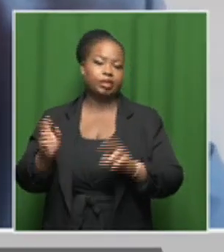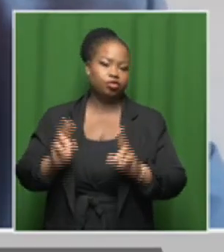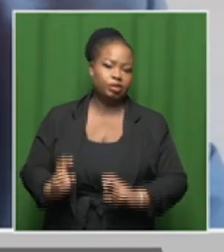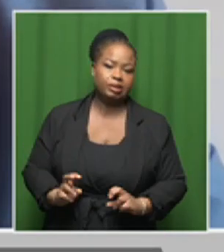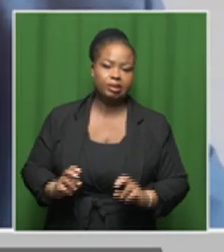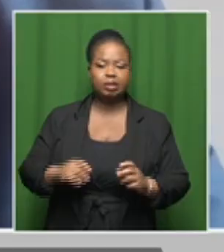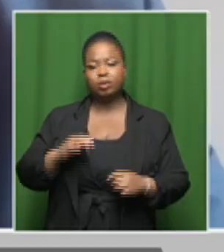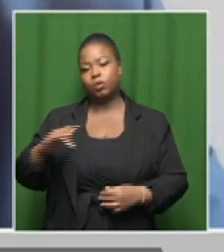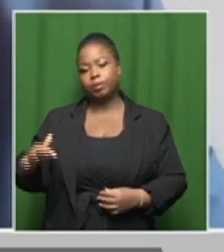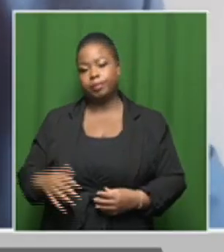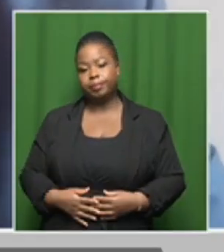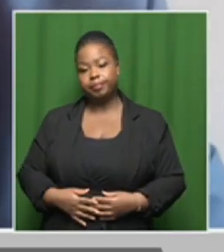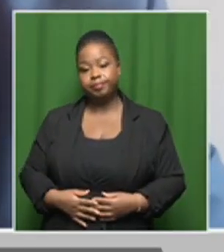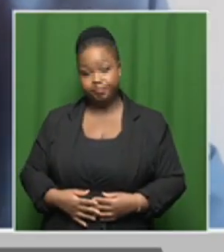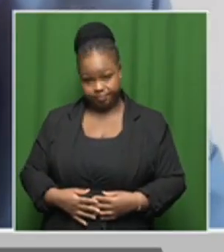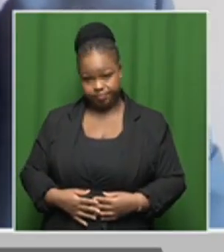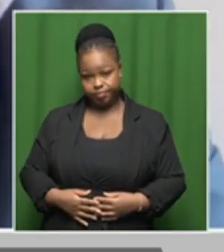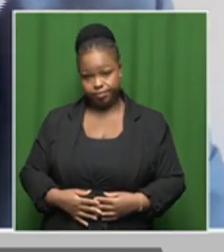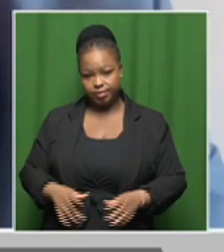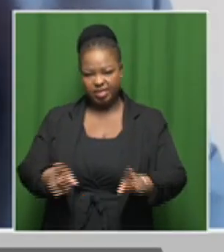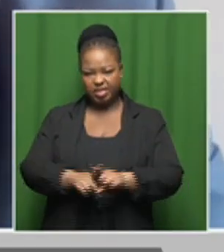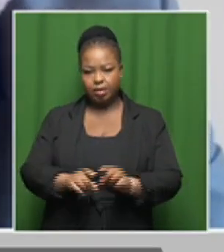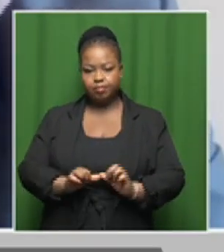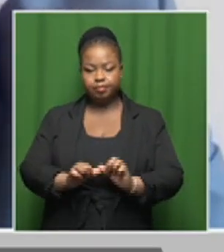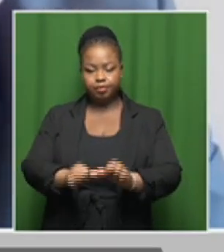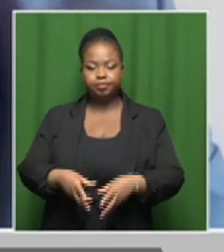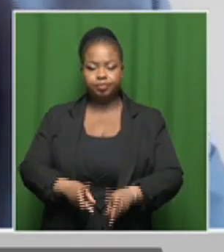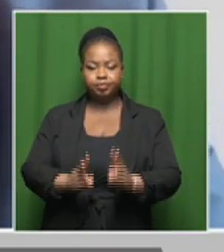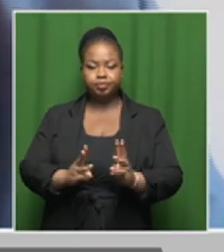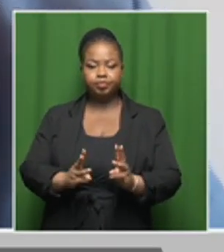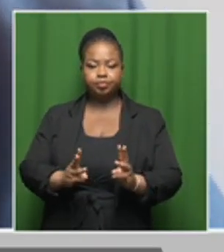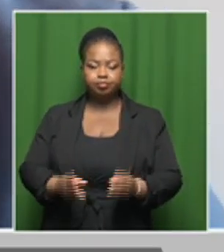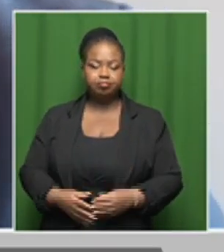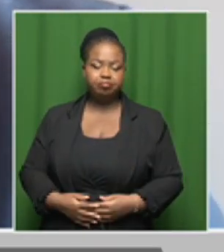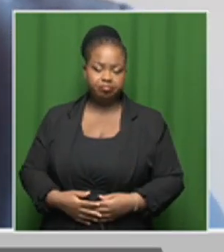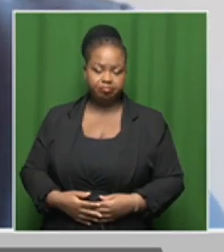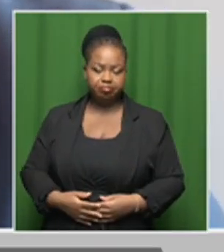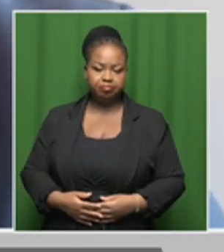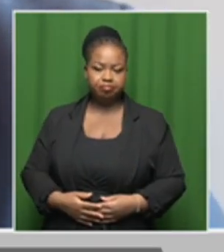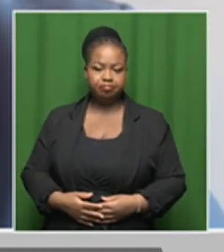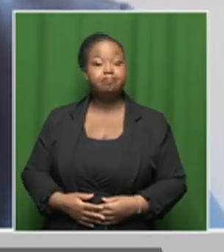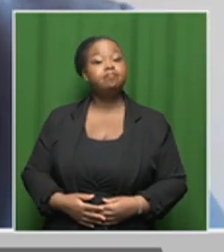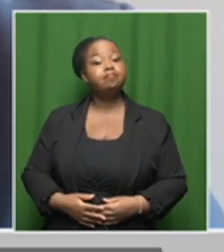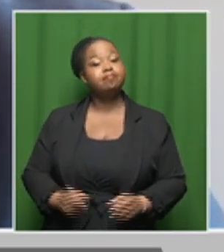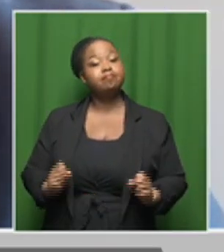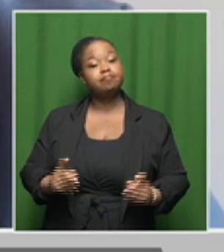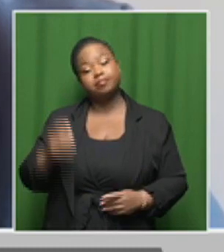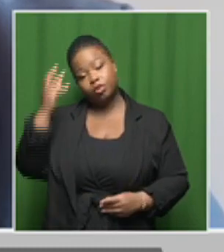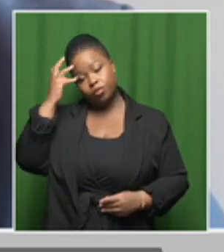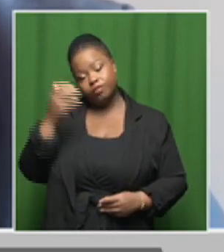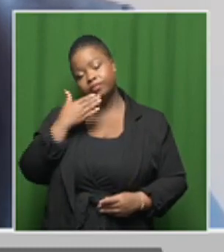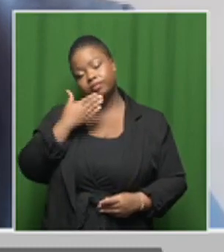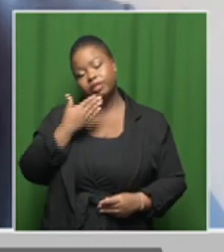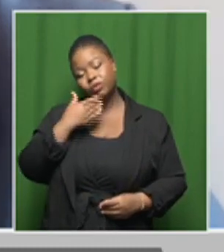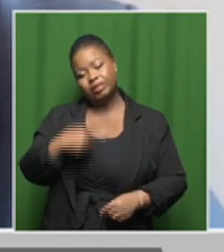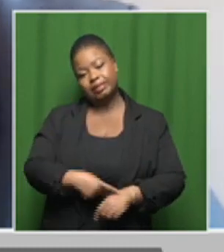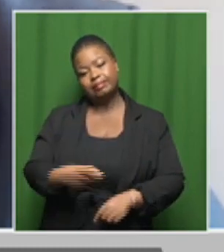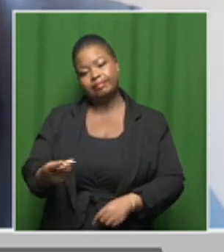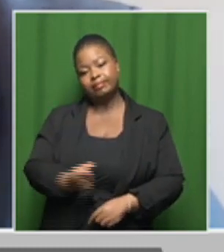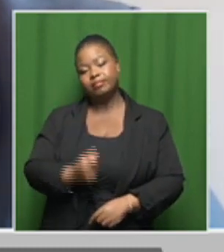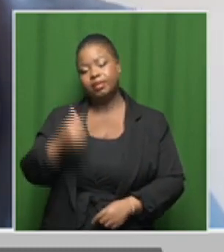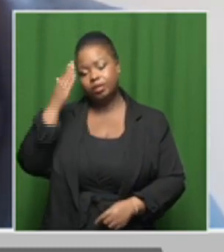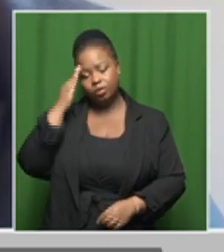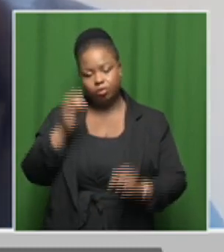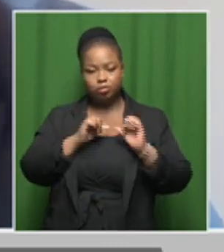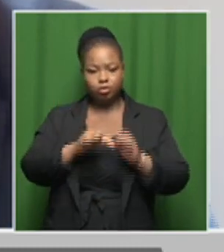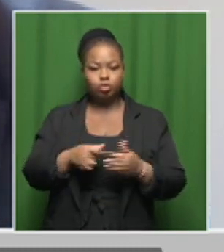electricity, and water in a way that can be sustained, beyond the elections. Okay, so Prof, thank you. We've run out of time. I know the